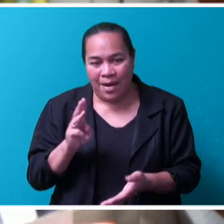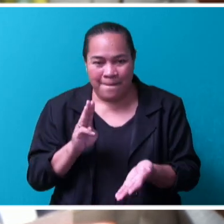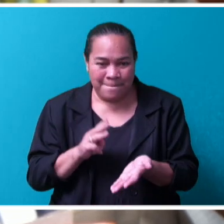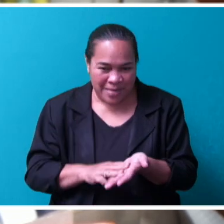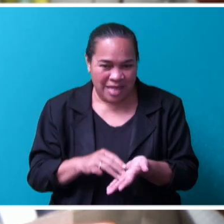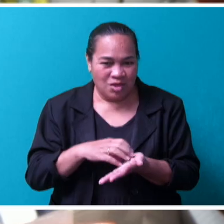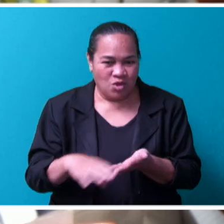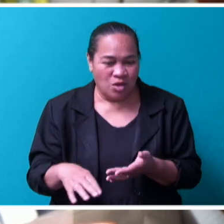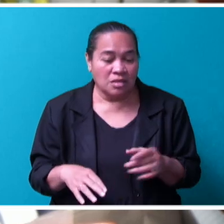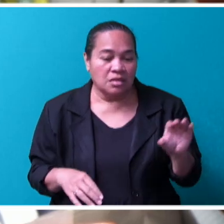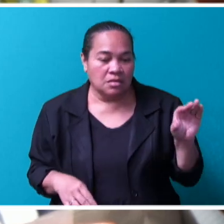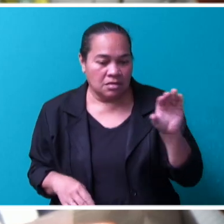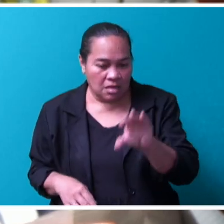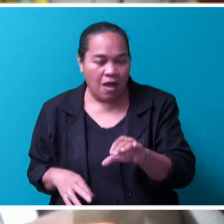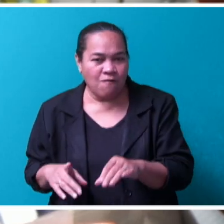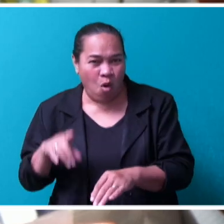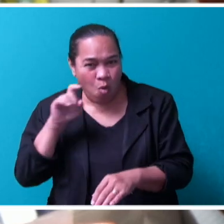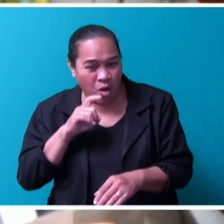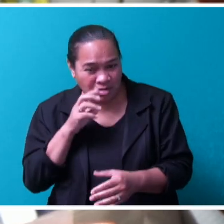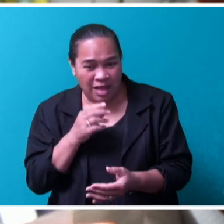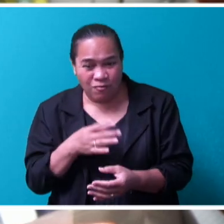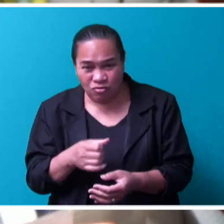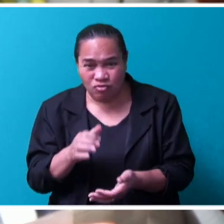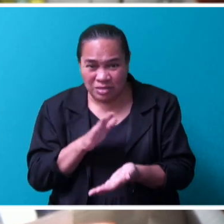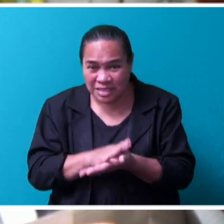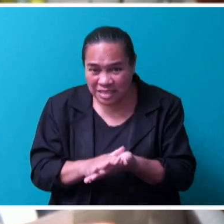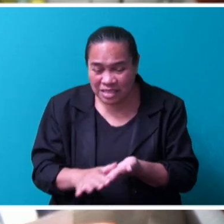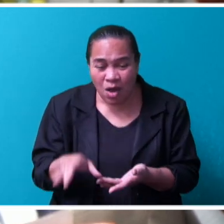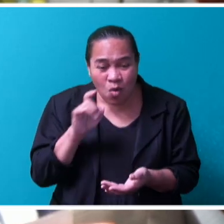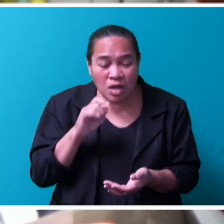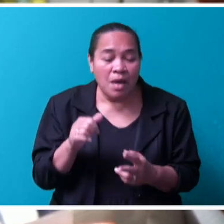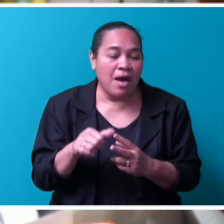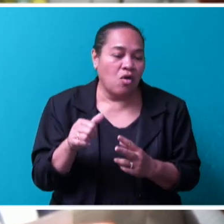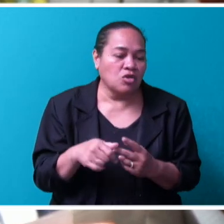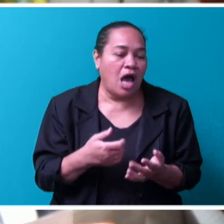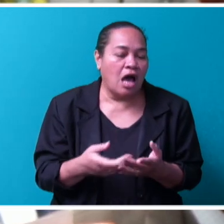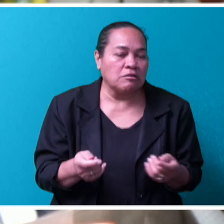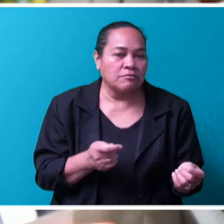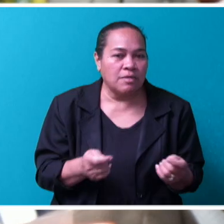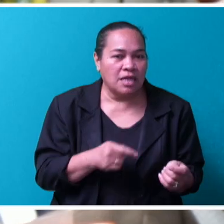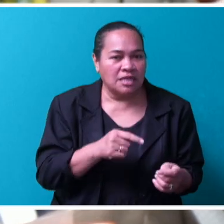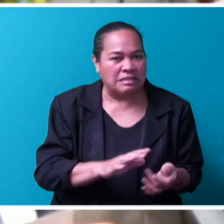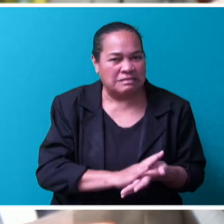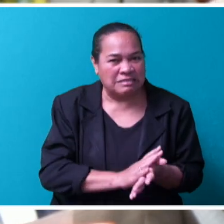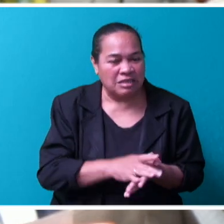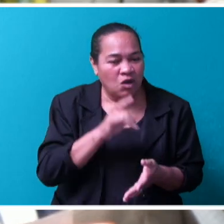and sanitation are essential for healthier, safer, and stronger